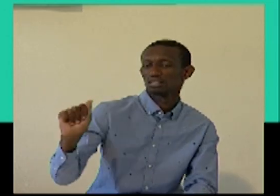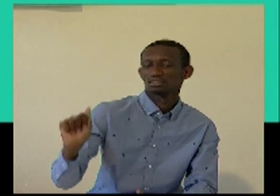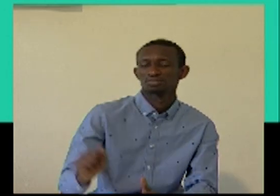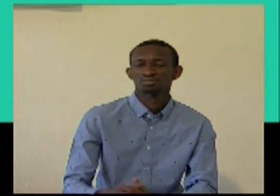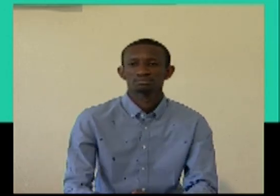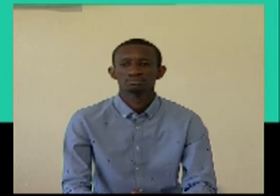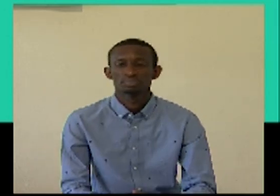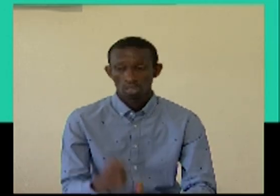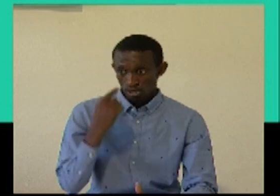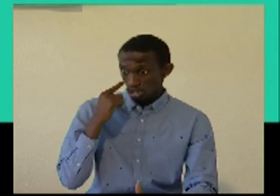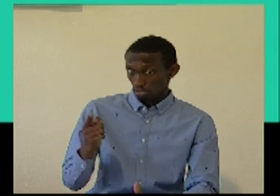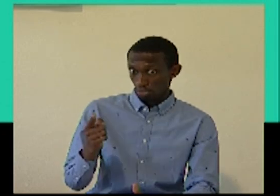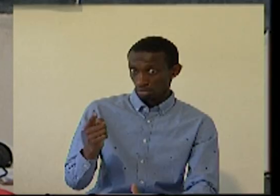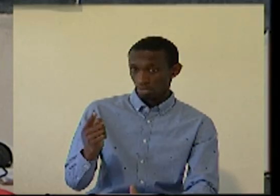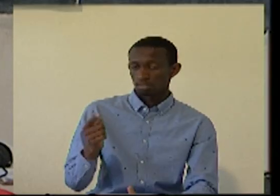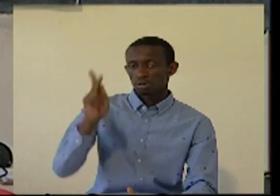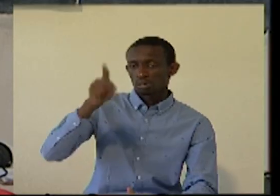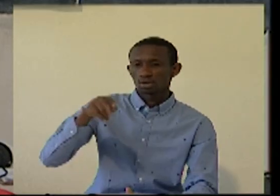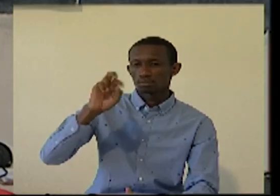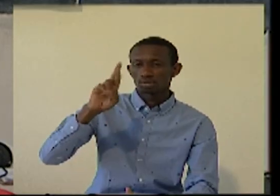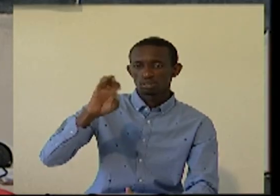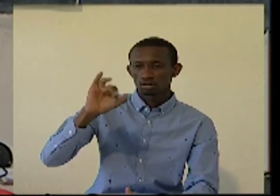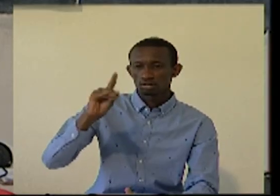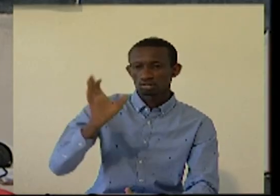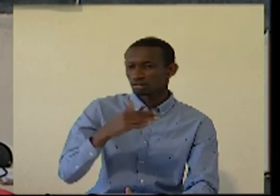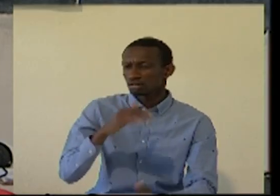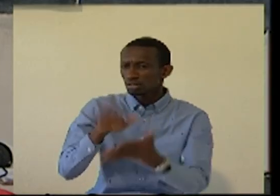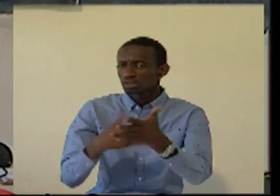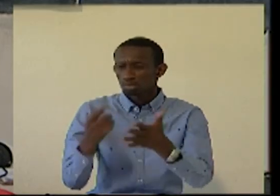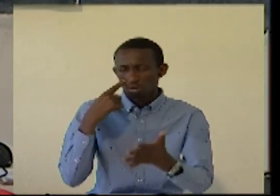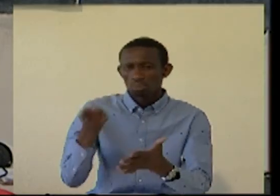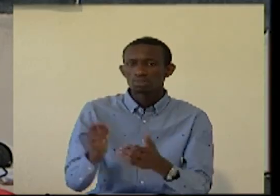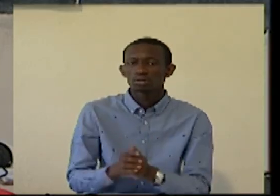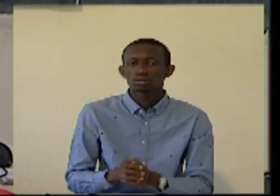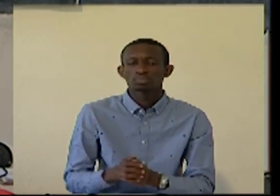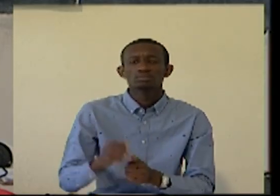mass of this carbon-12 is 12.